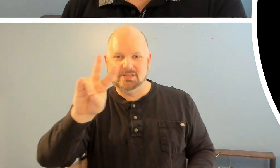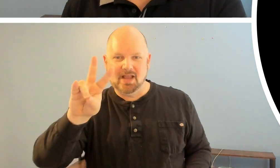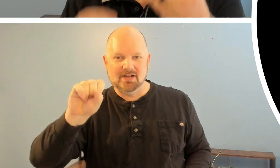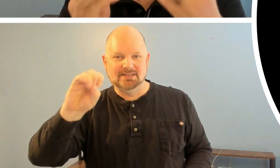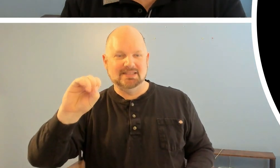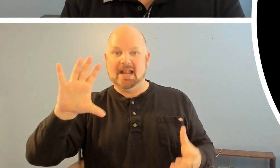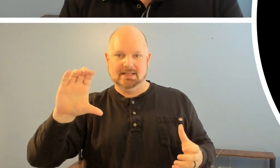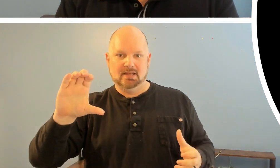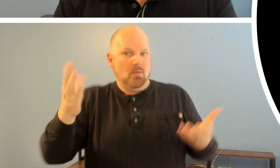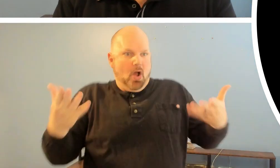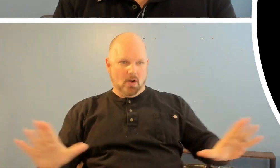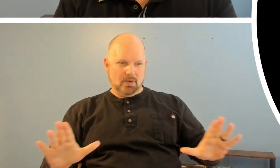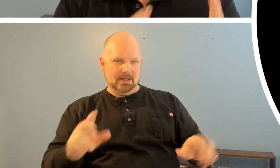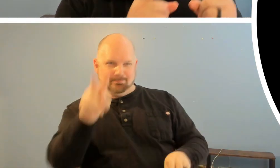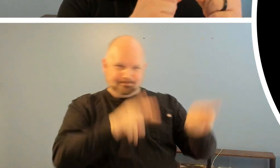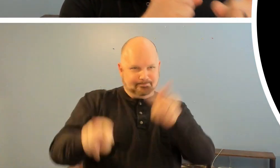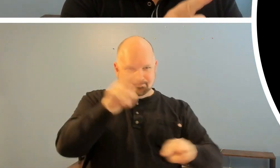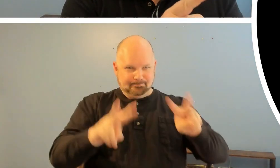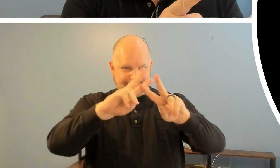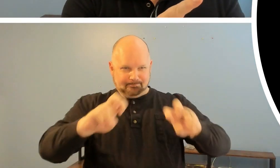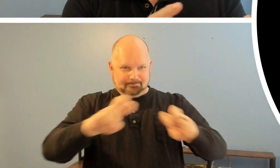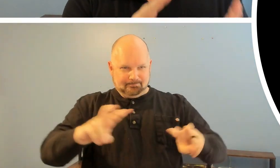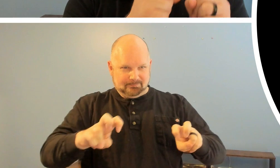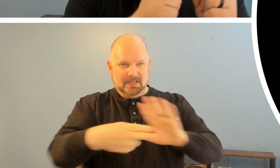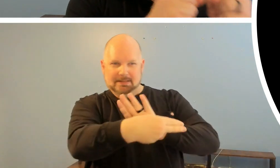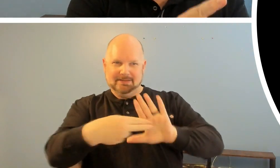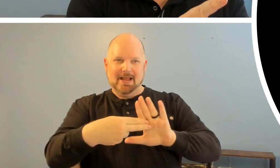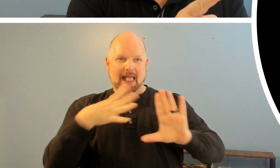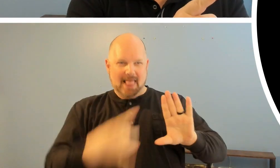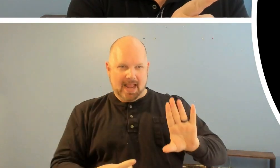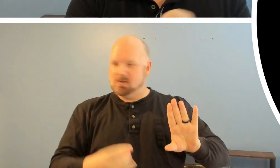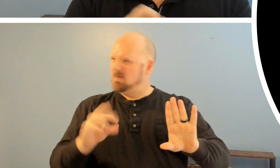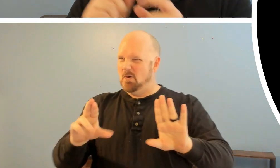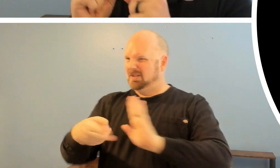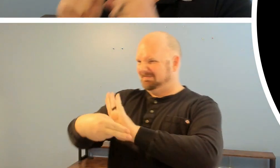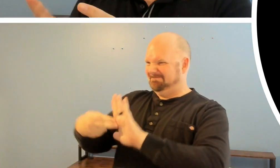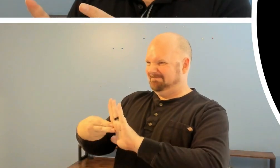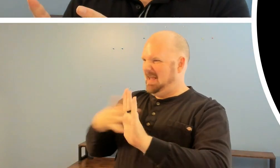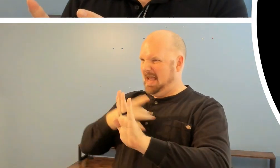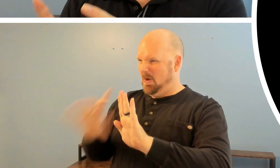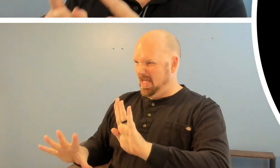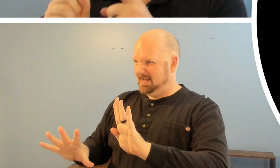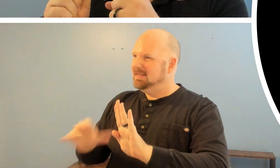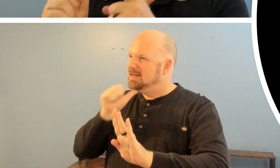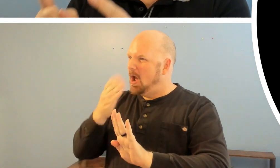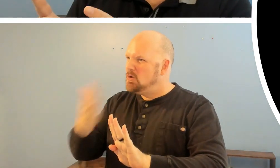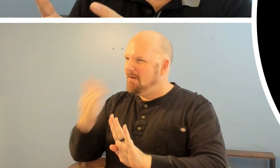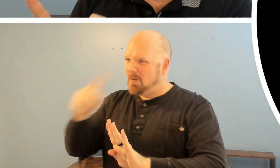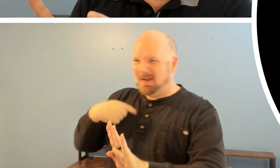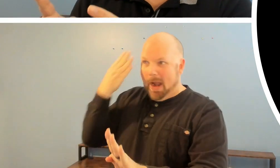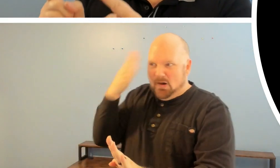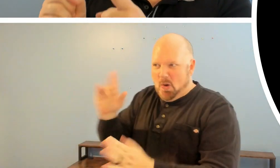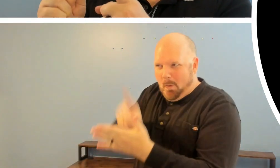7 seconds. It makes the determination of, I like this, it is something good for me. I don't like this, it is